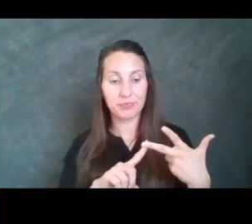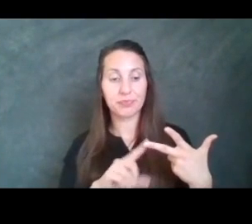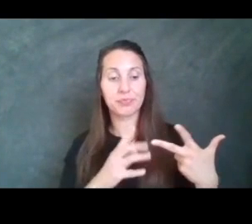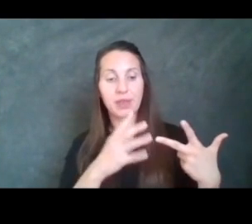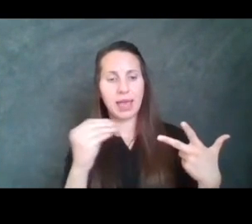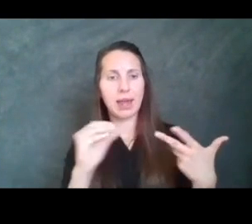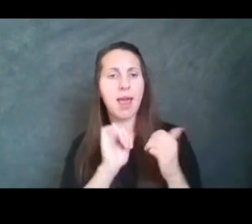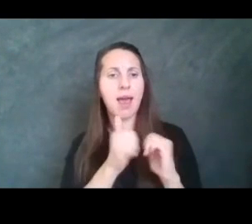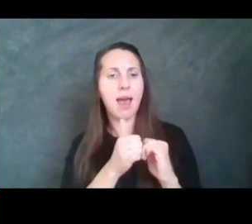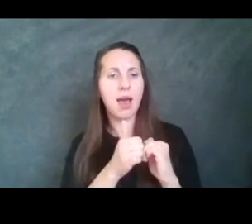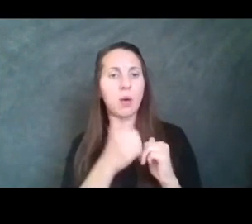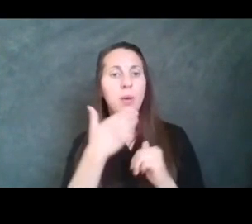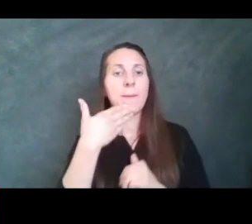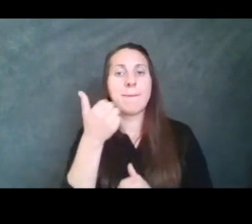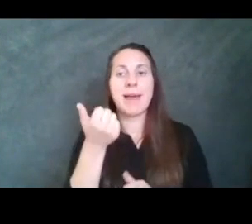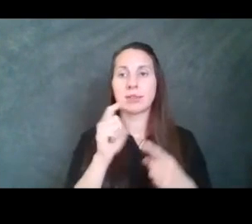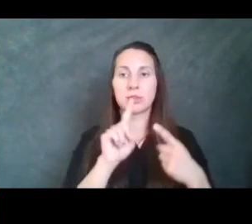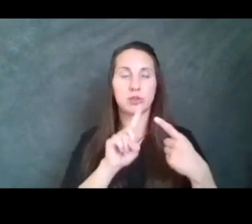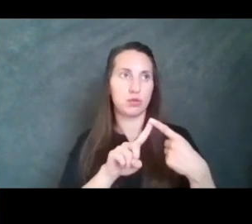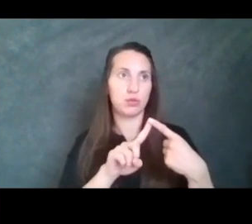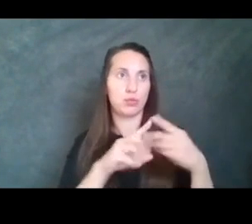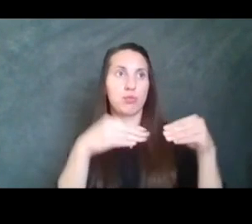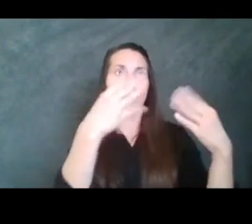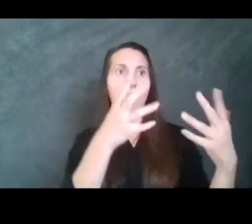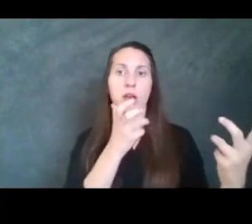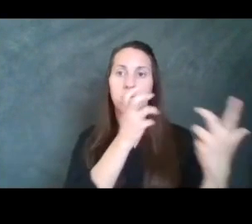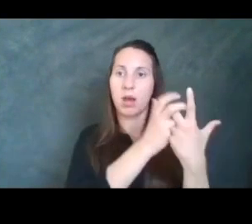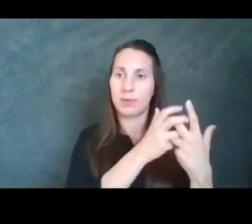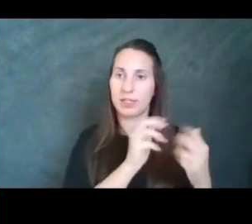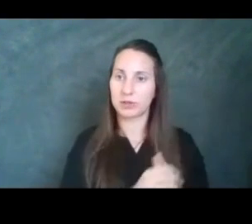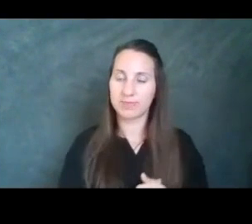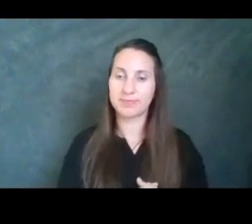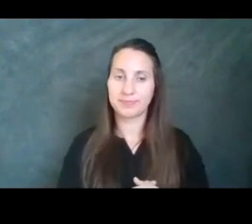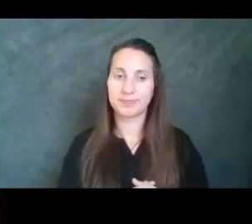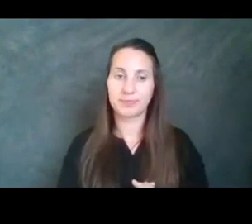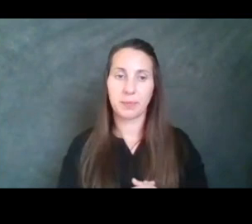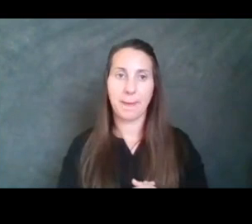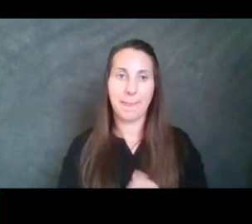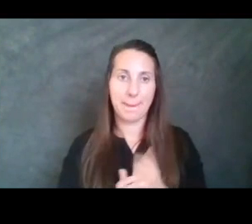how best to accommodate it. Next slide.